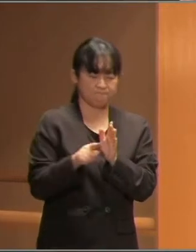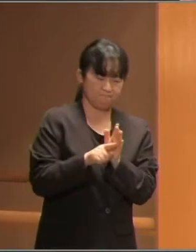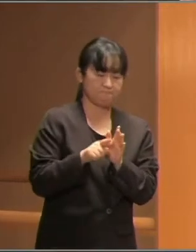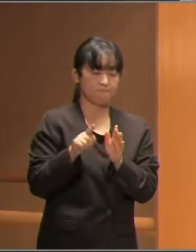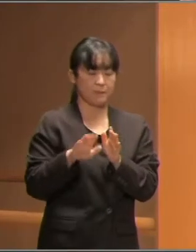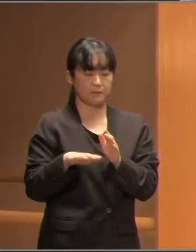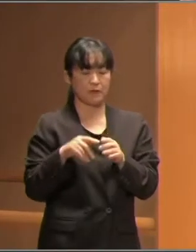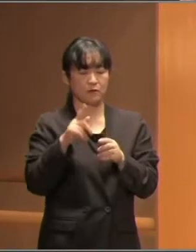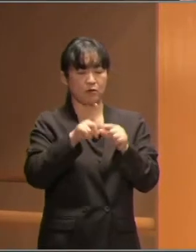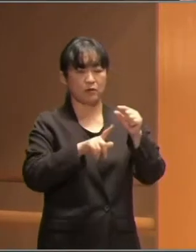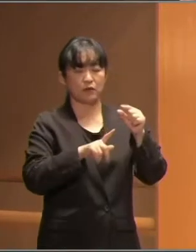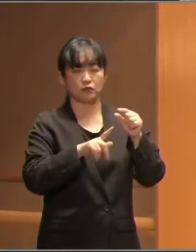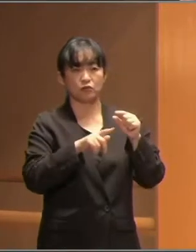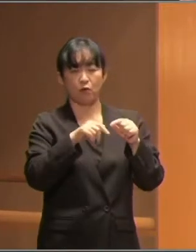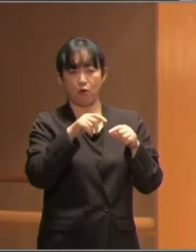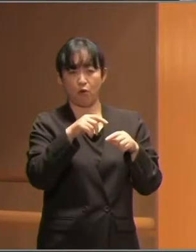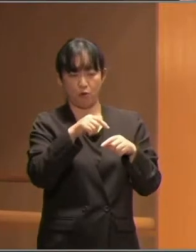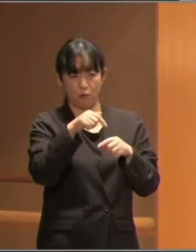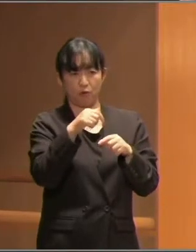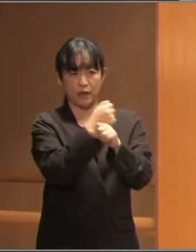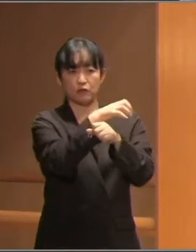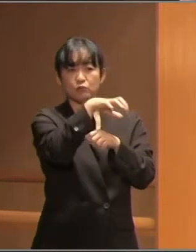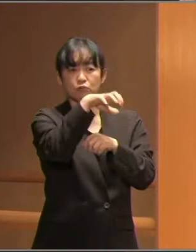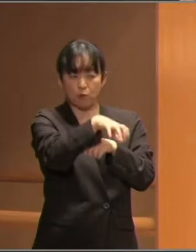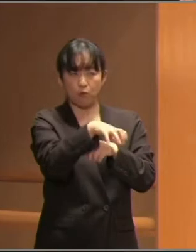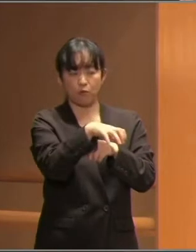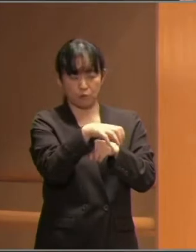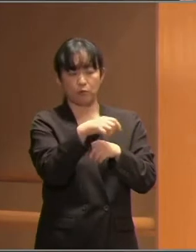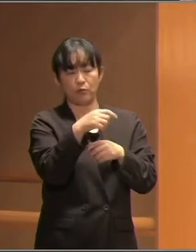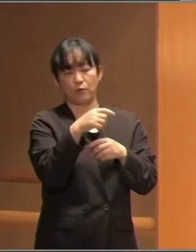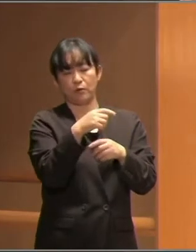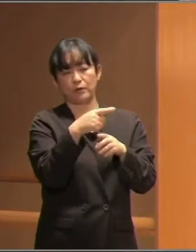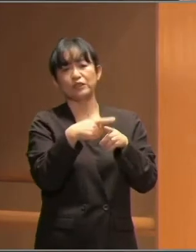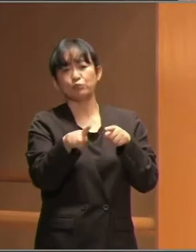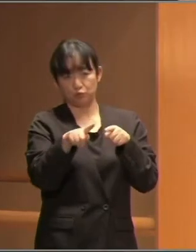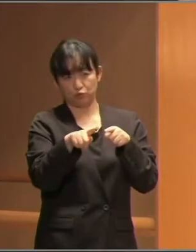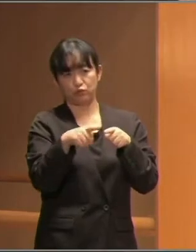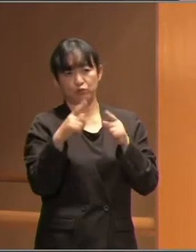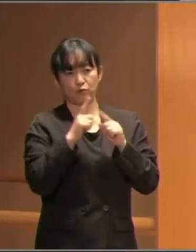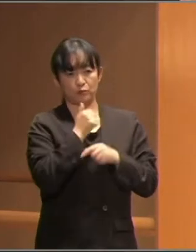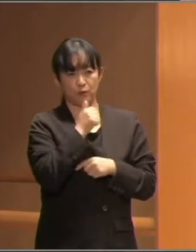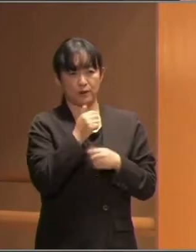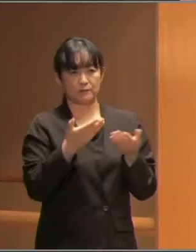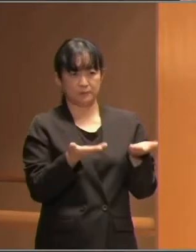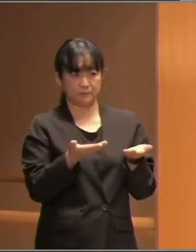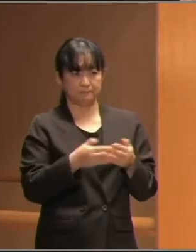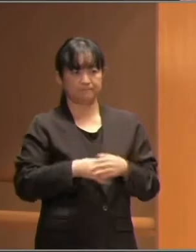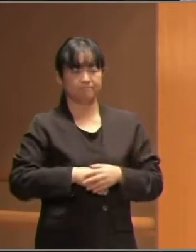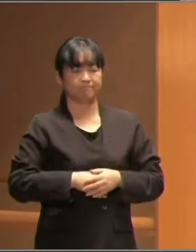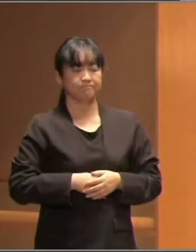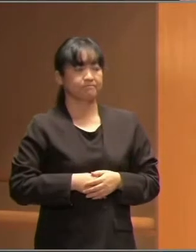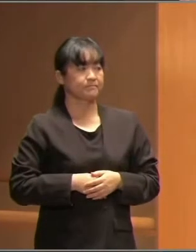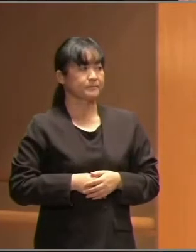and while introducing some of the work of the Toyota Central R&D Laboratories.